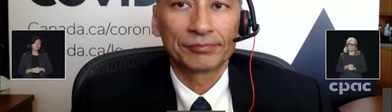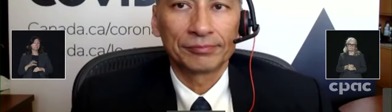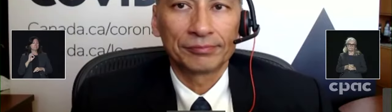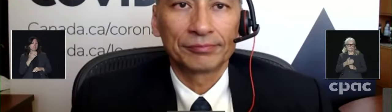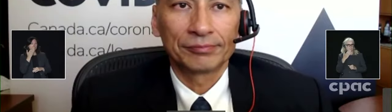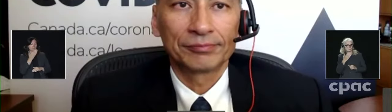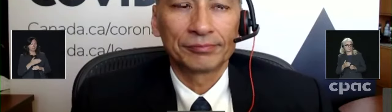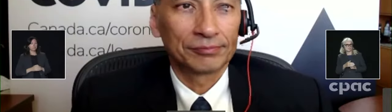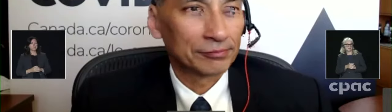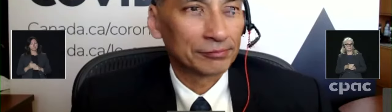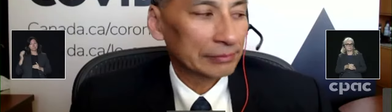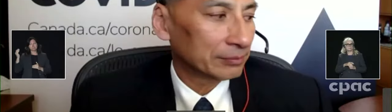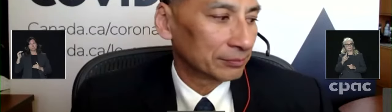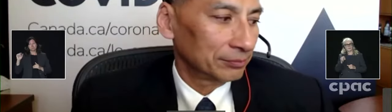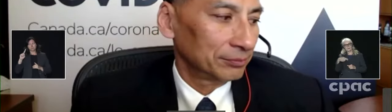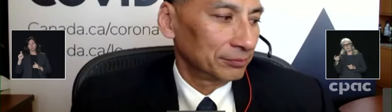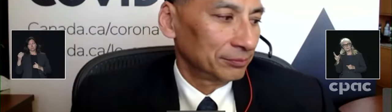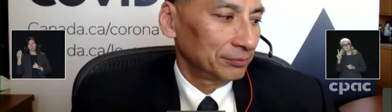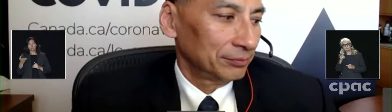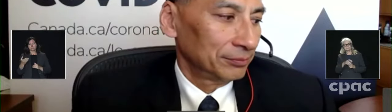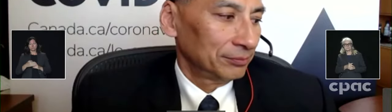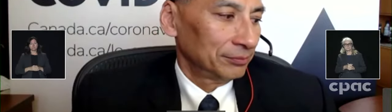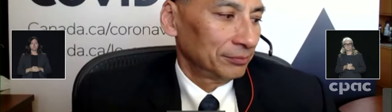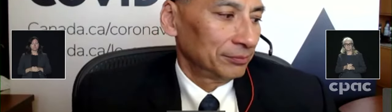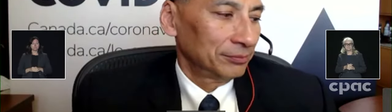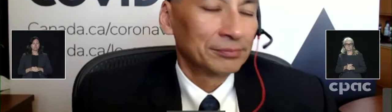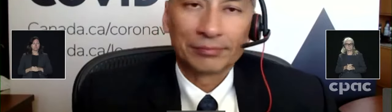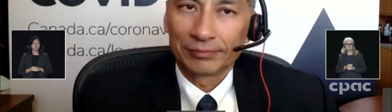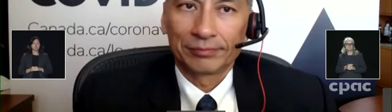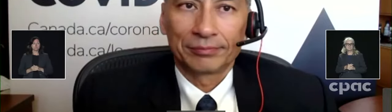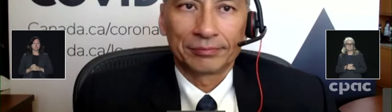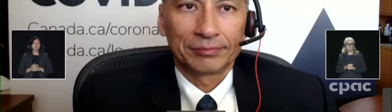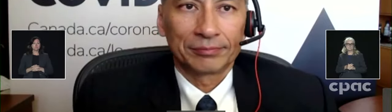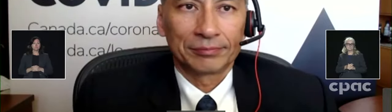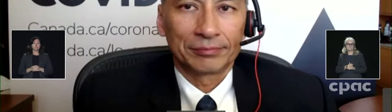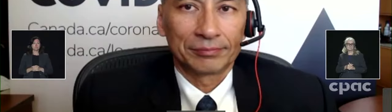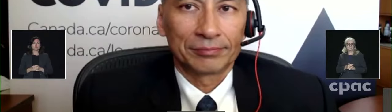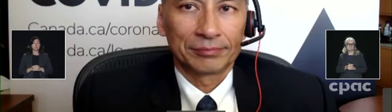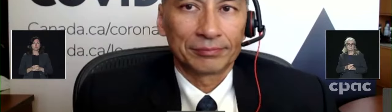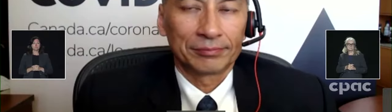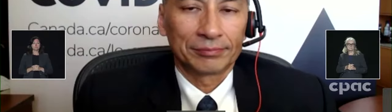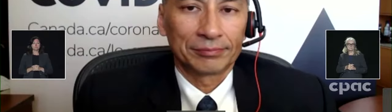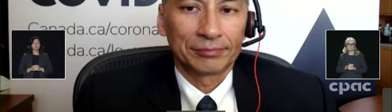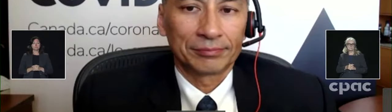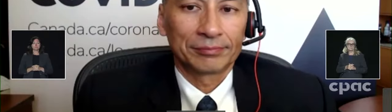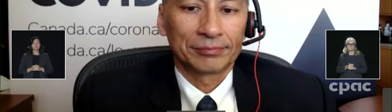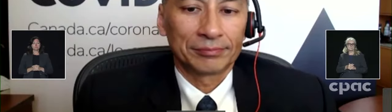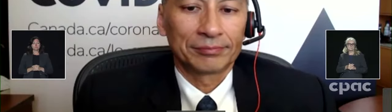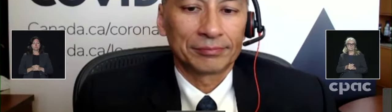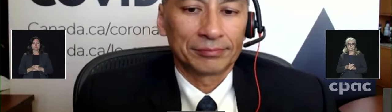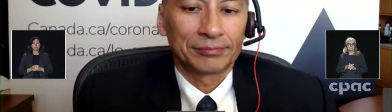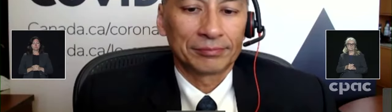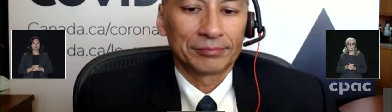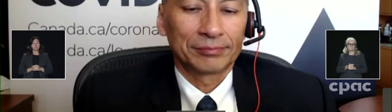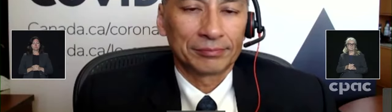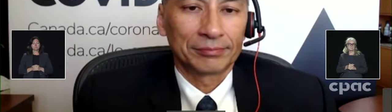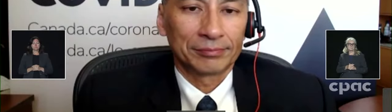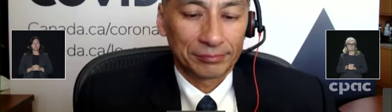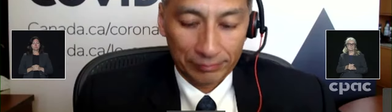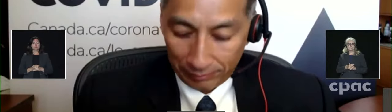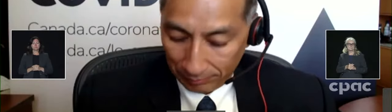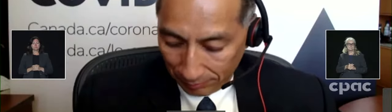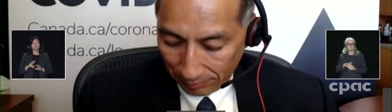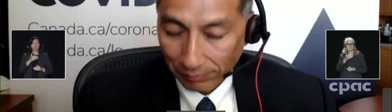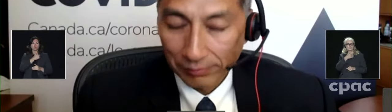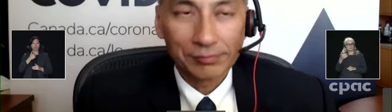Merci. Allons à la prochaine question. Operator, next question, please. The next question is from Jennifer Yang from the